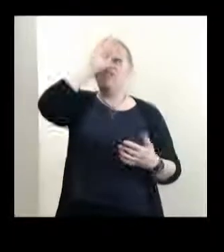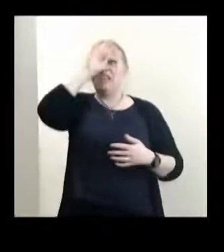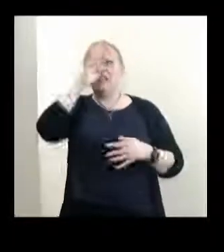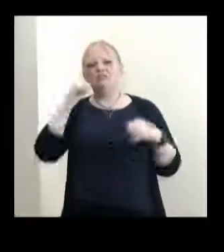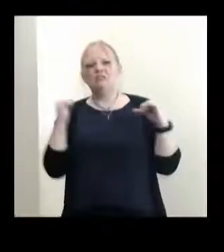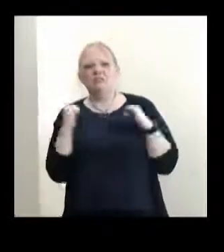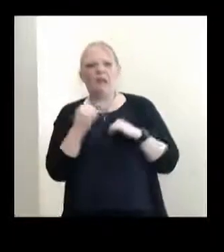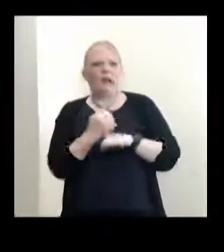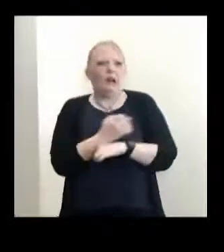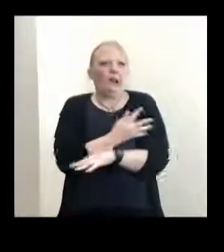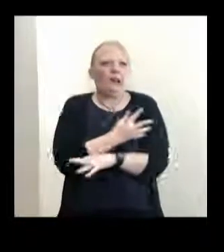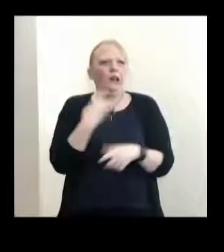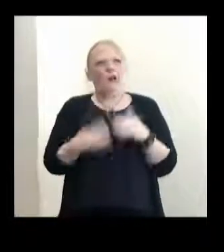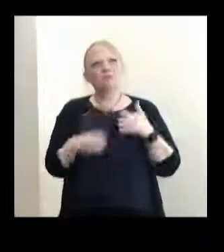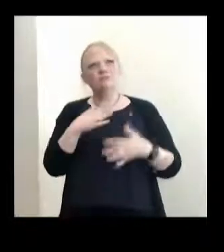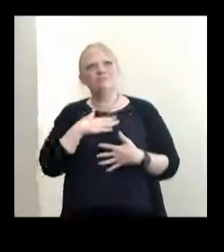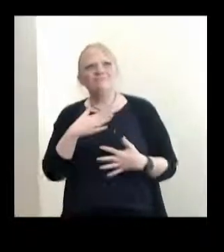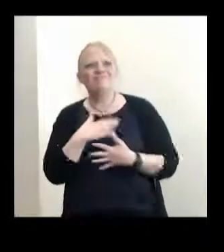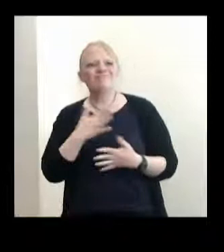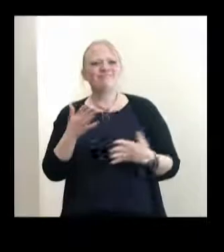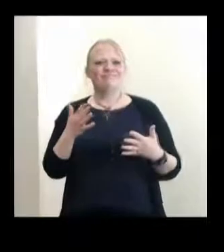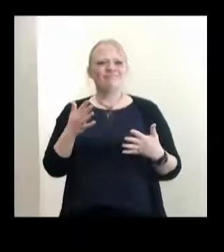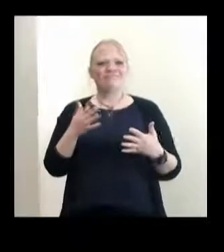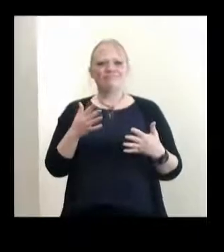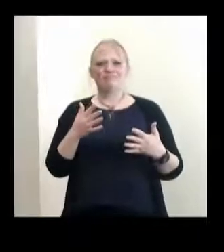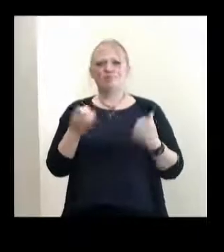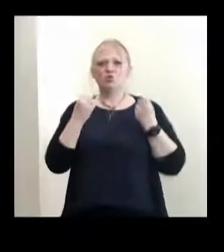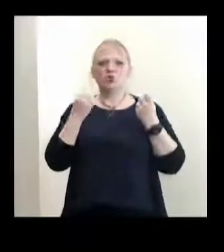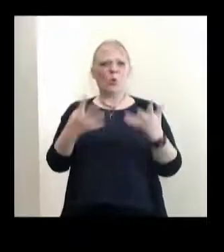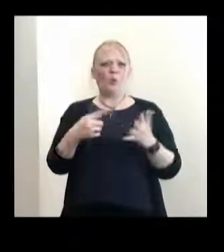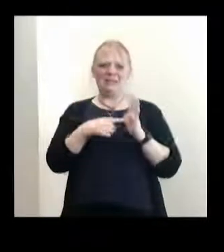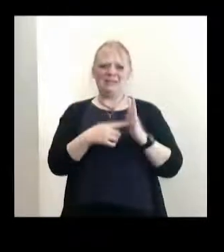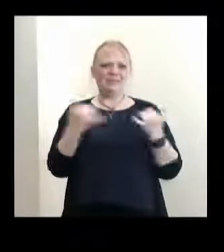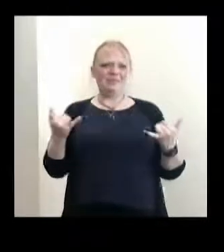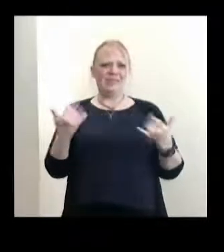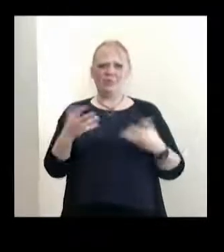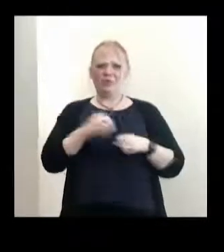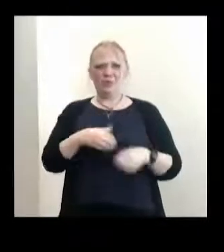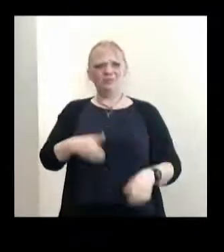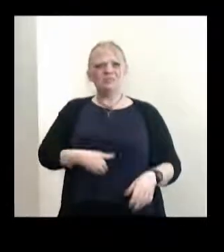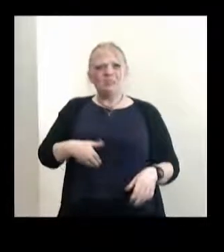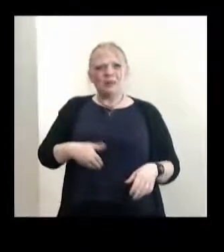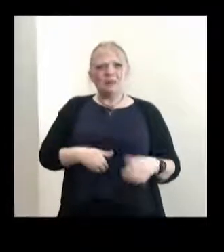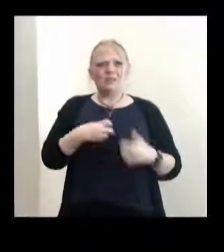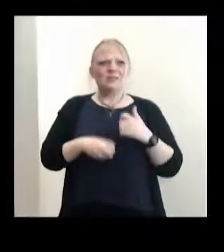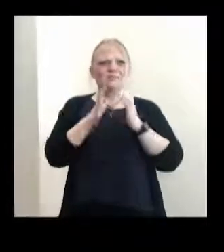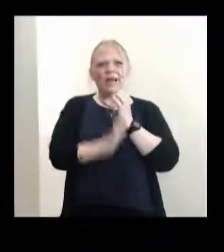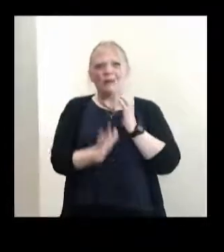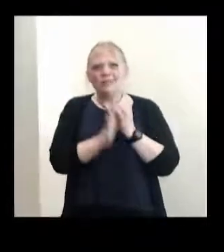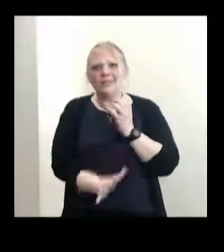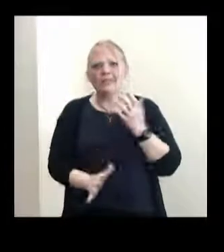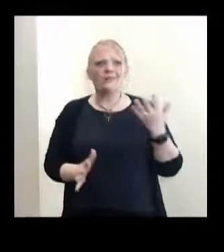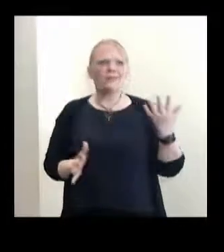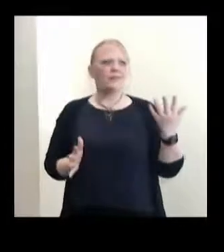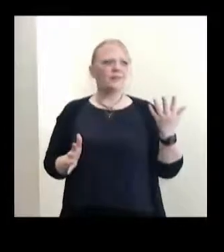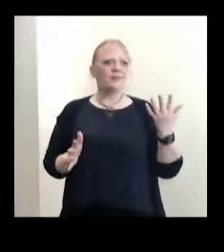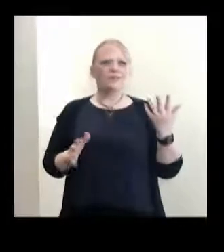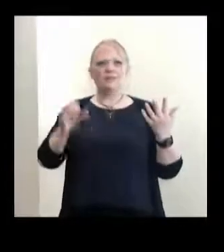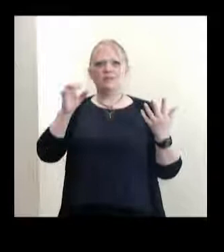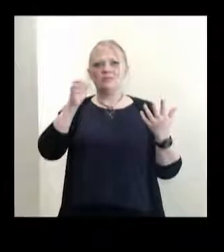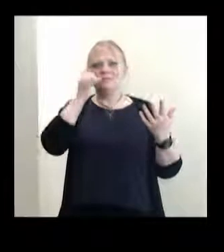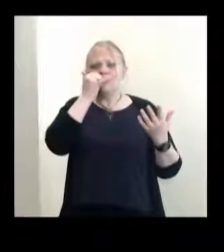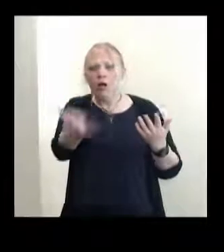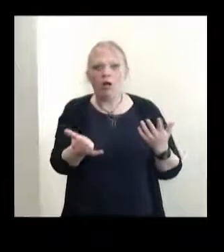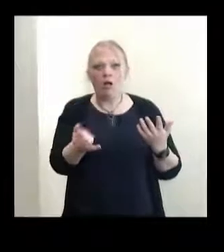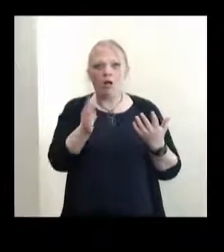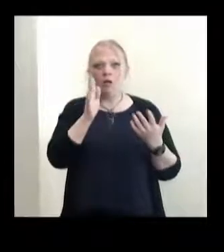chills, difficulty breathing, there's so many symptoms now, including stomach issues, diarrhea, call. We